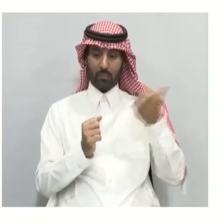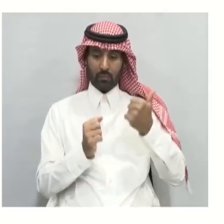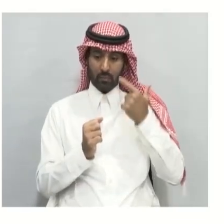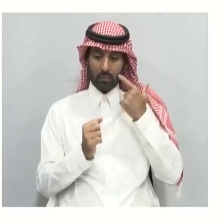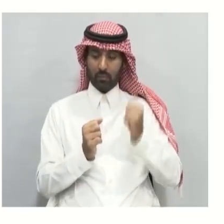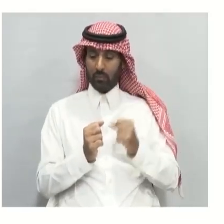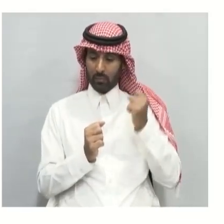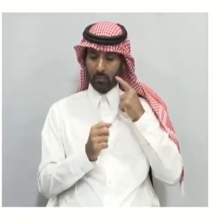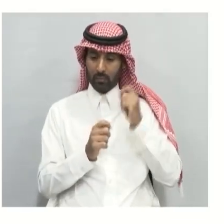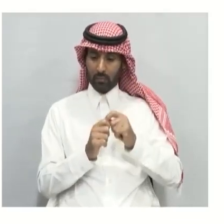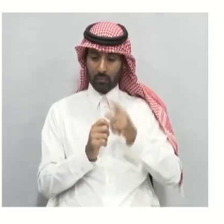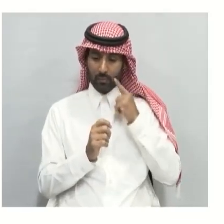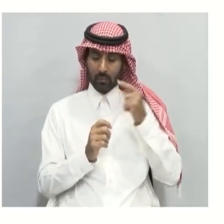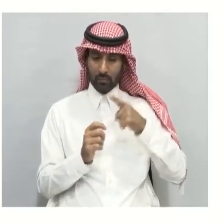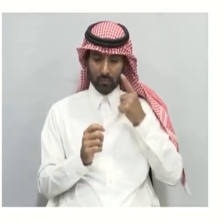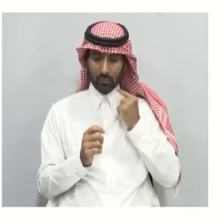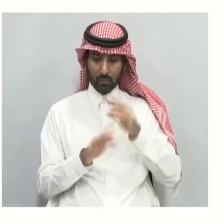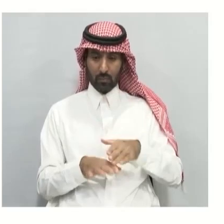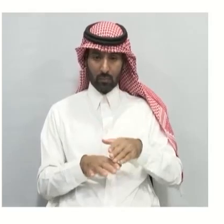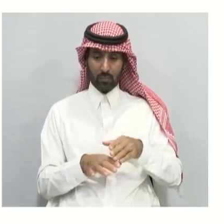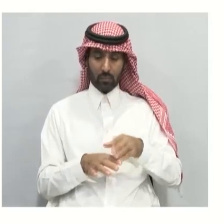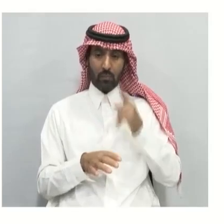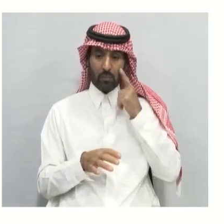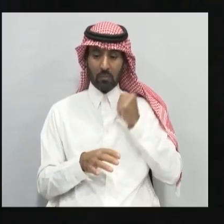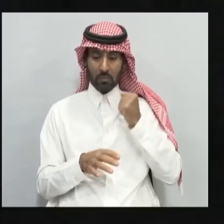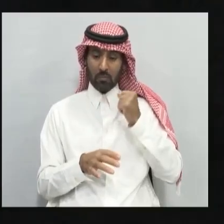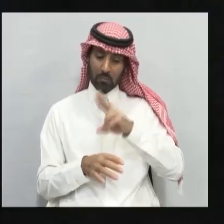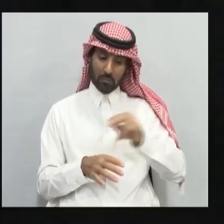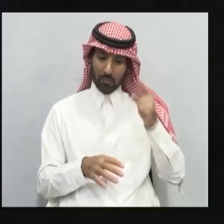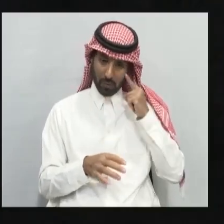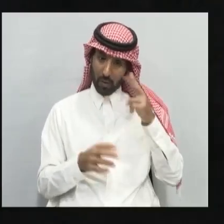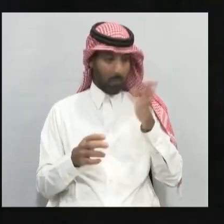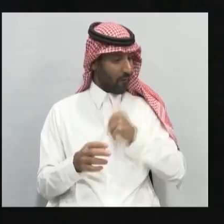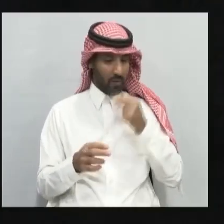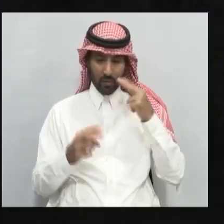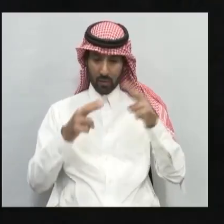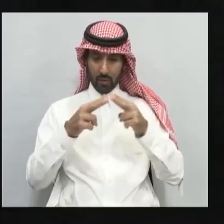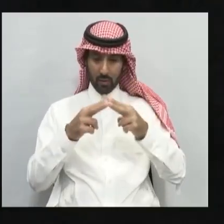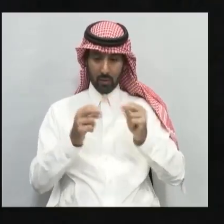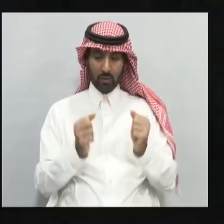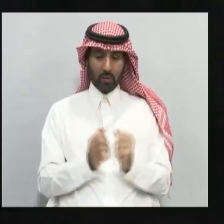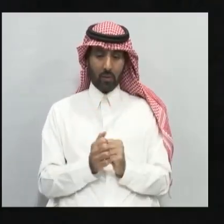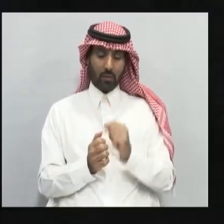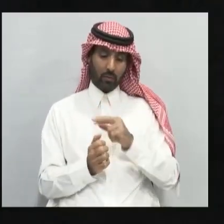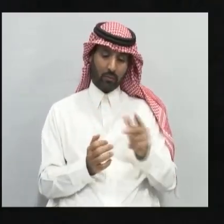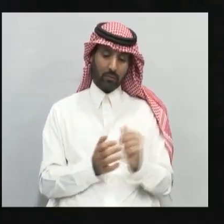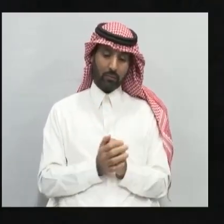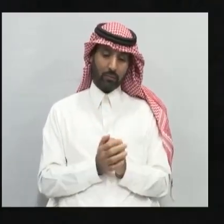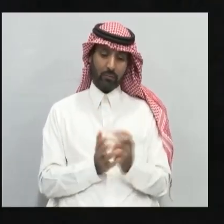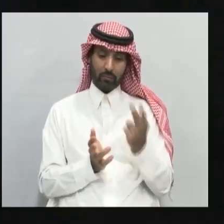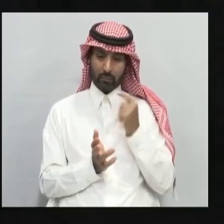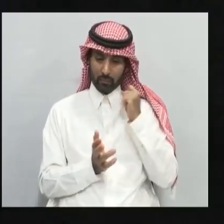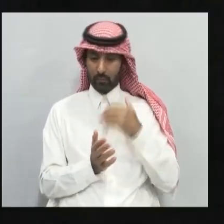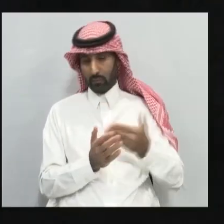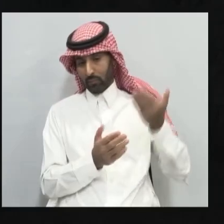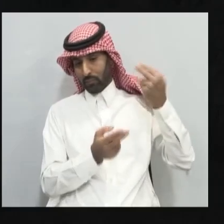things that we live on today. Do you think our lives will be the same? They will look different. So, you will